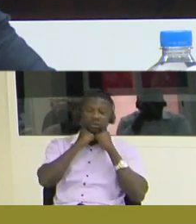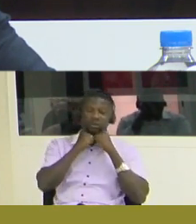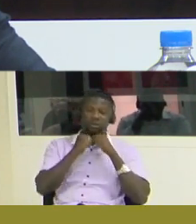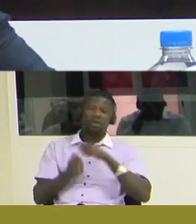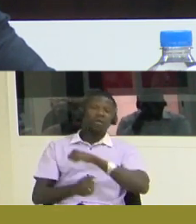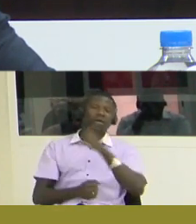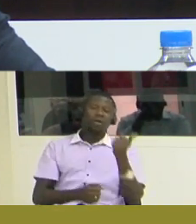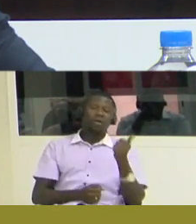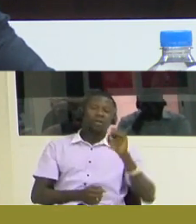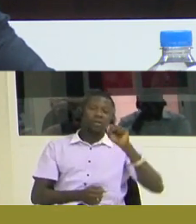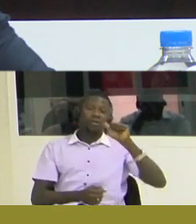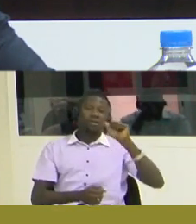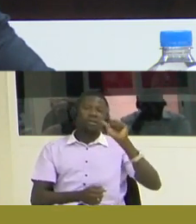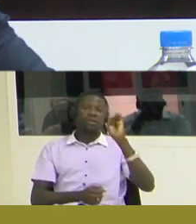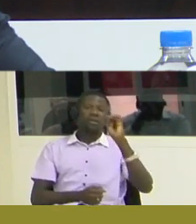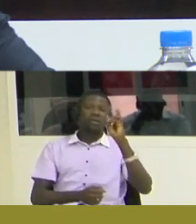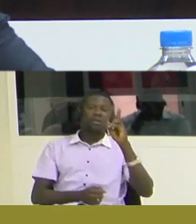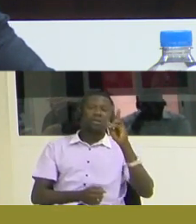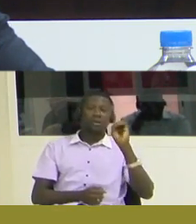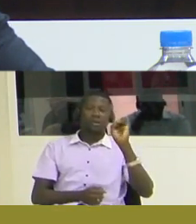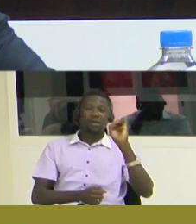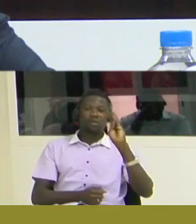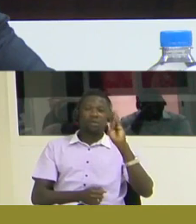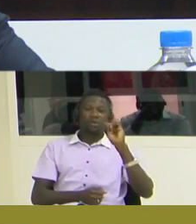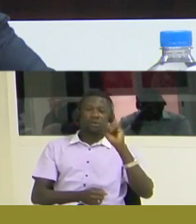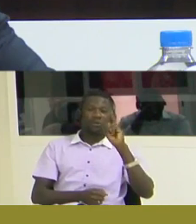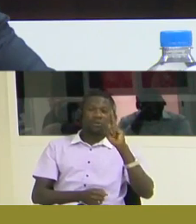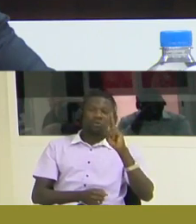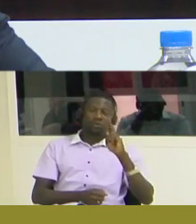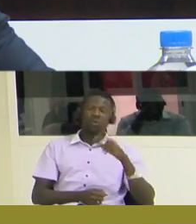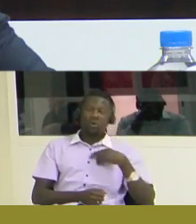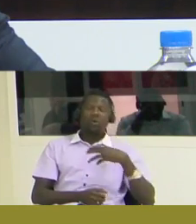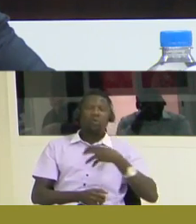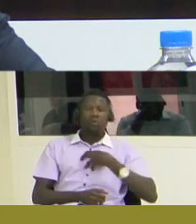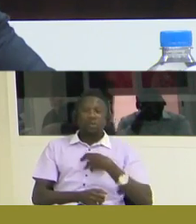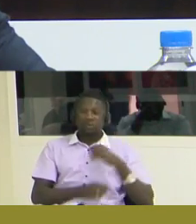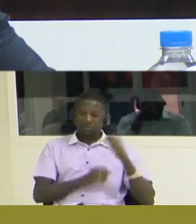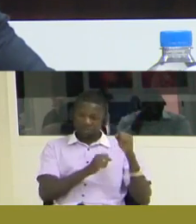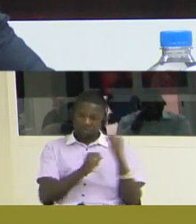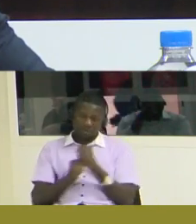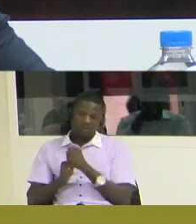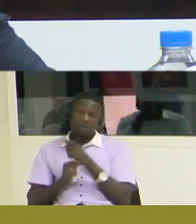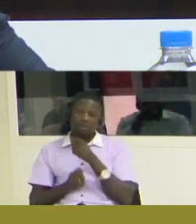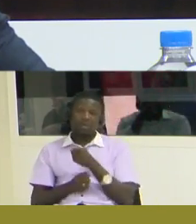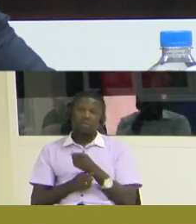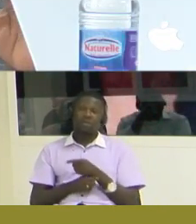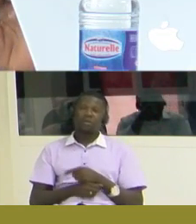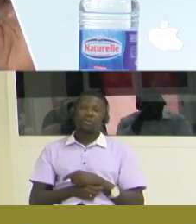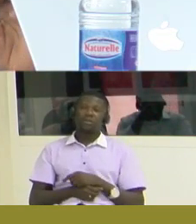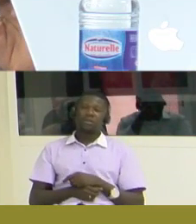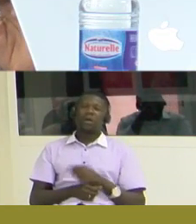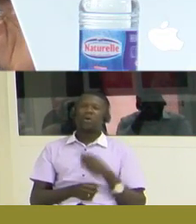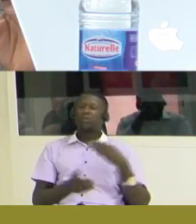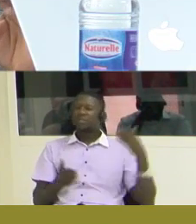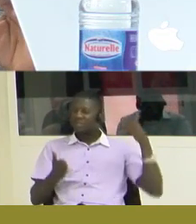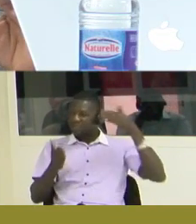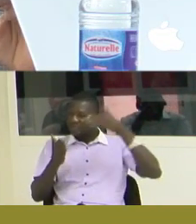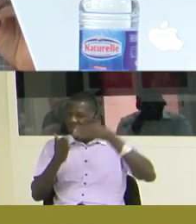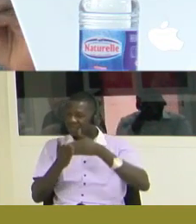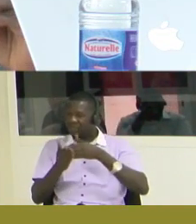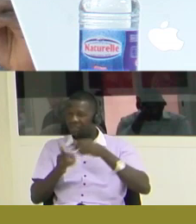Saito Hydra wanted to depose him till this point